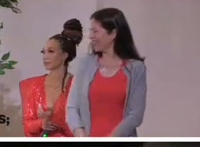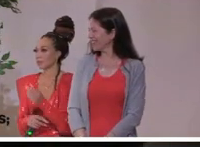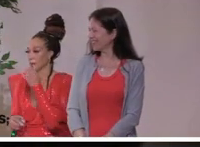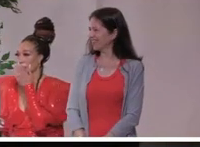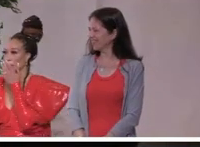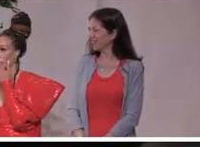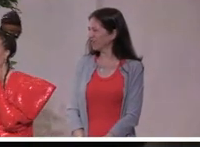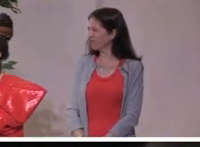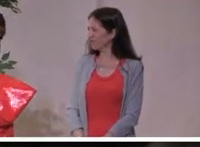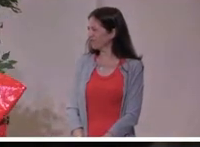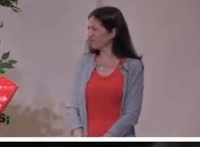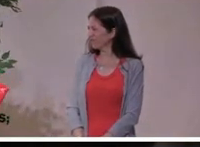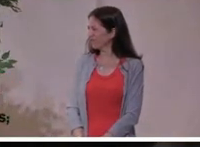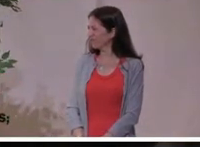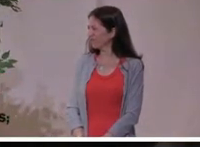yes, Andre.